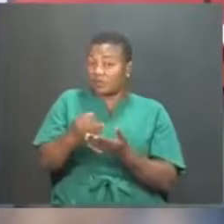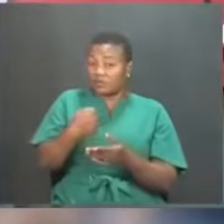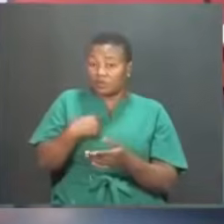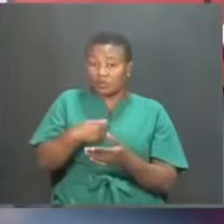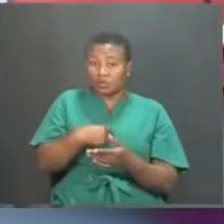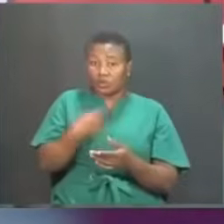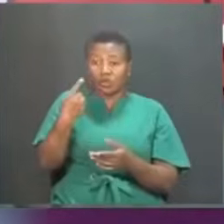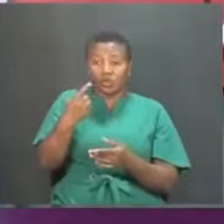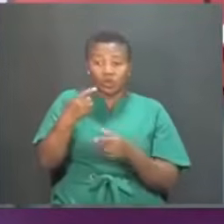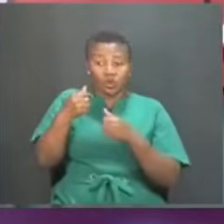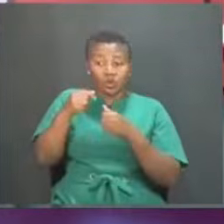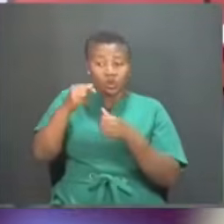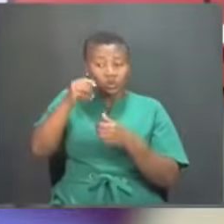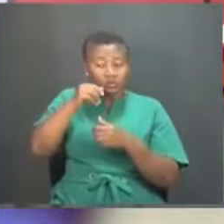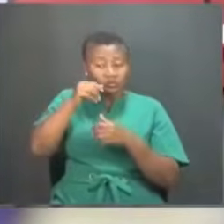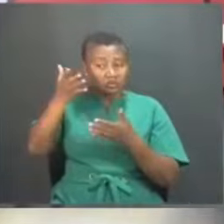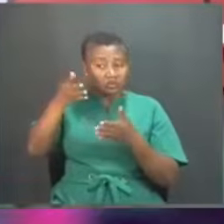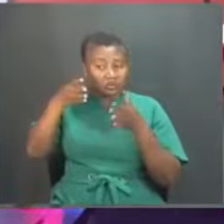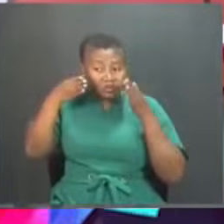time immemorial.